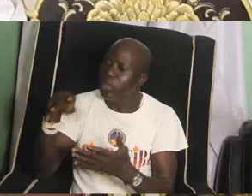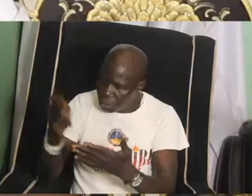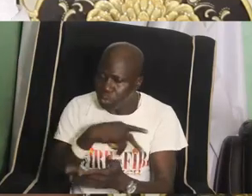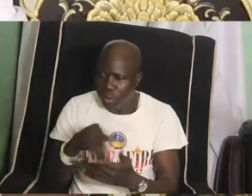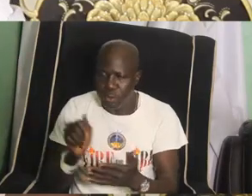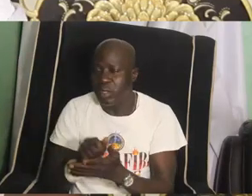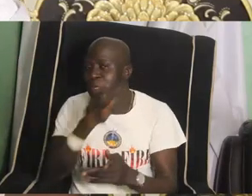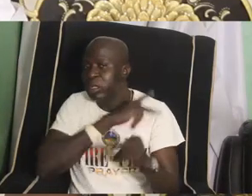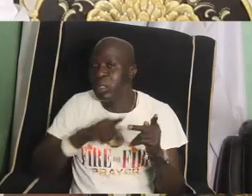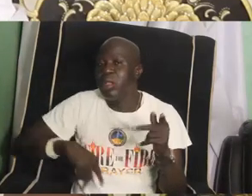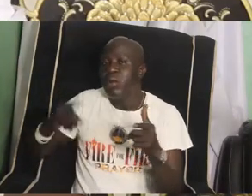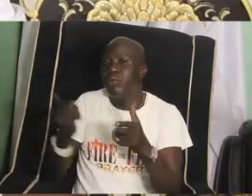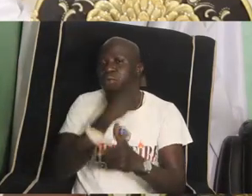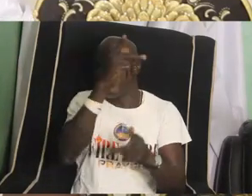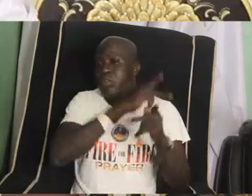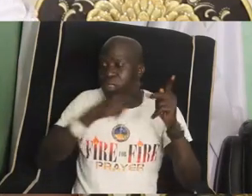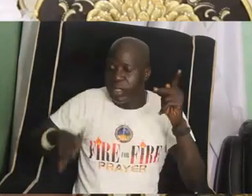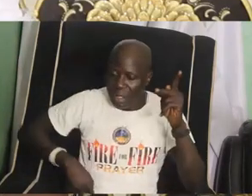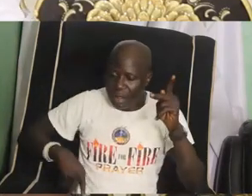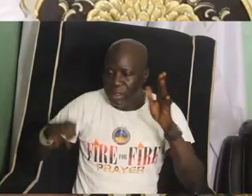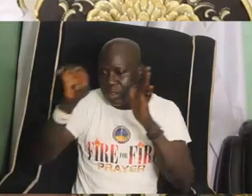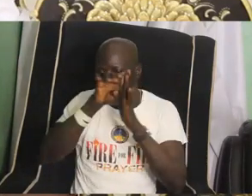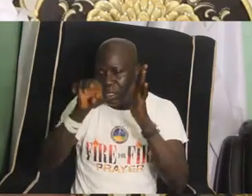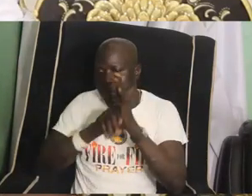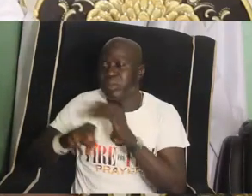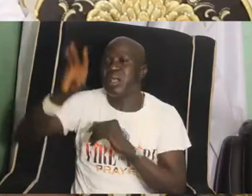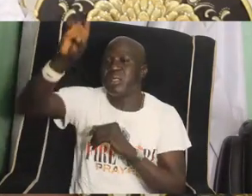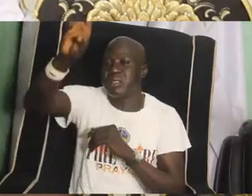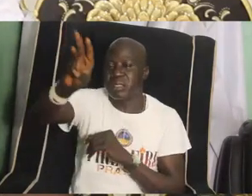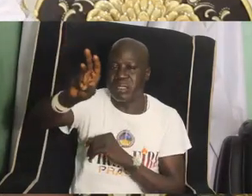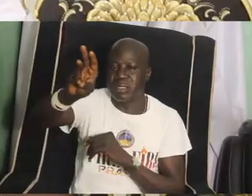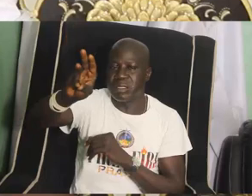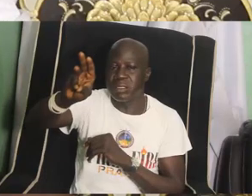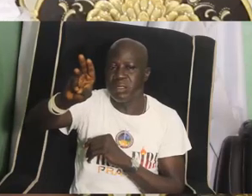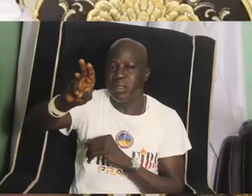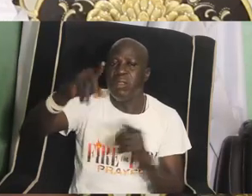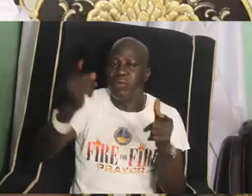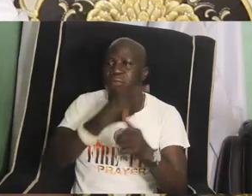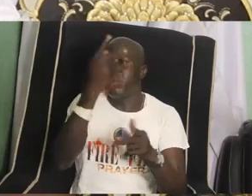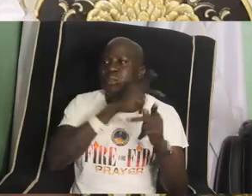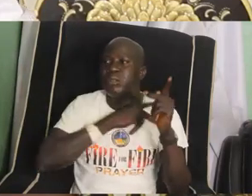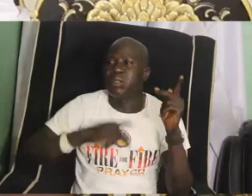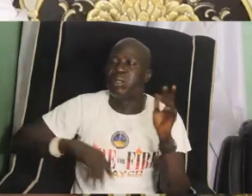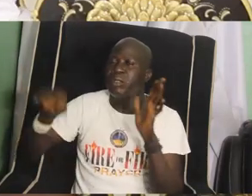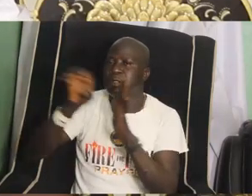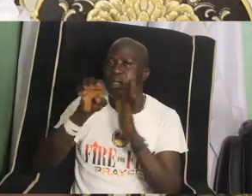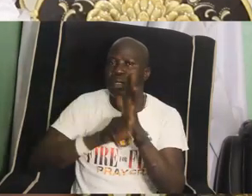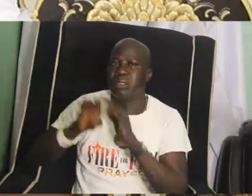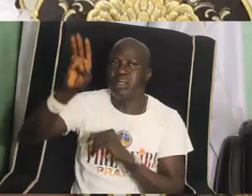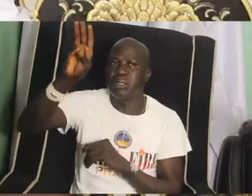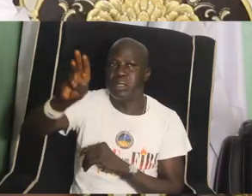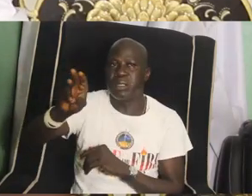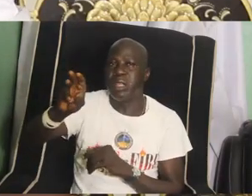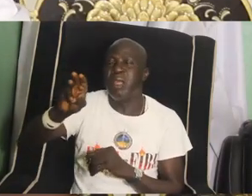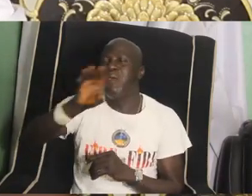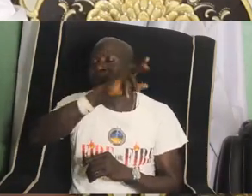fire. Quickly read the first King. First King, chapter 6. First King, chapter 6.